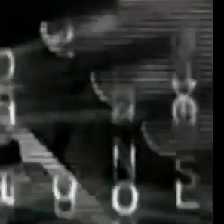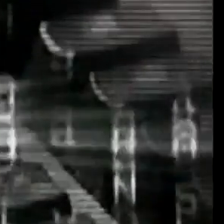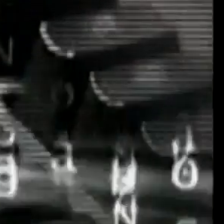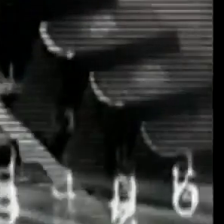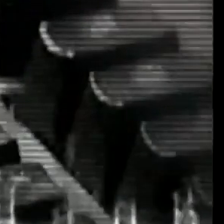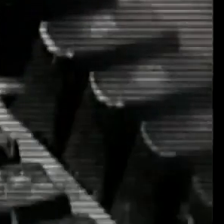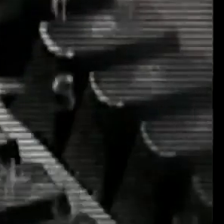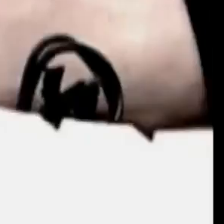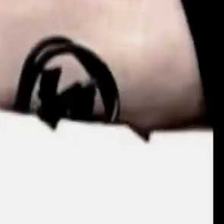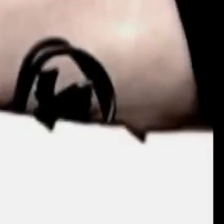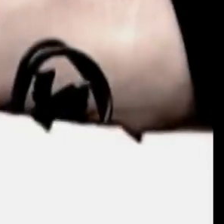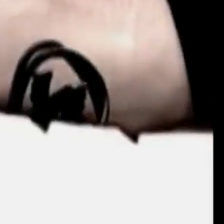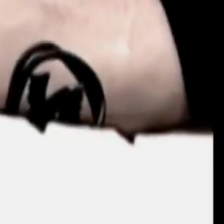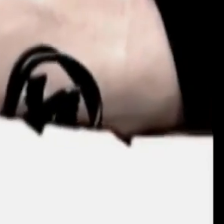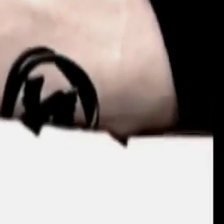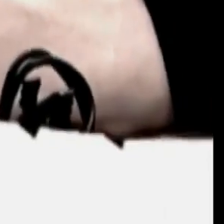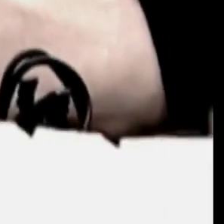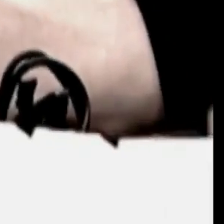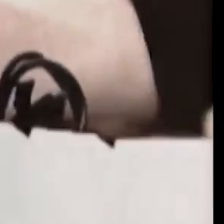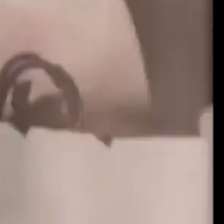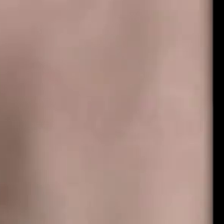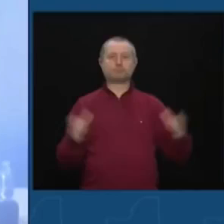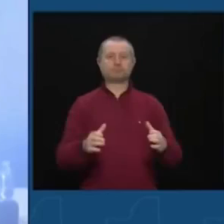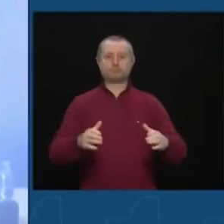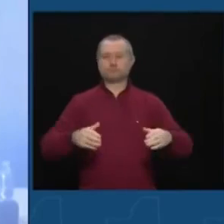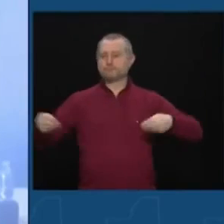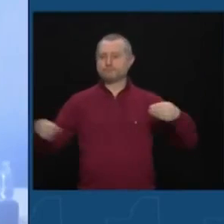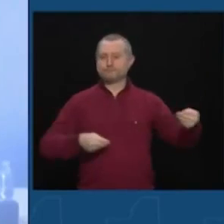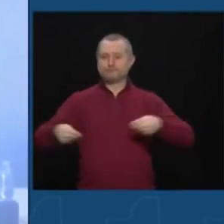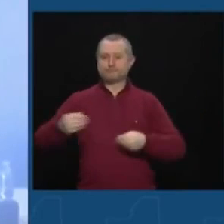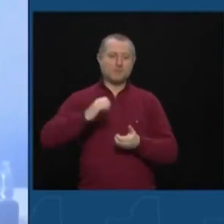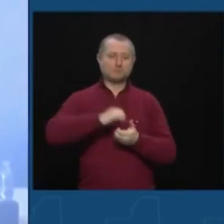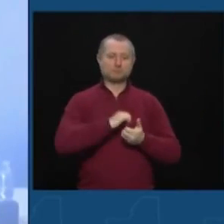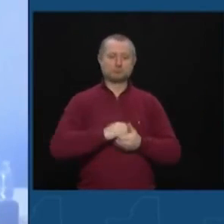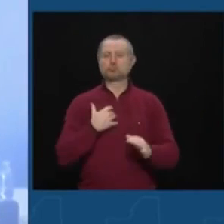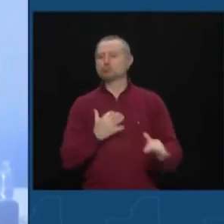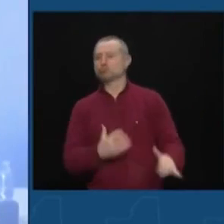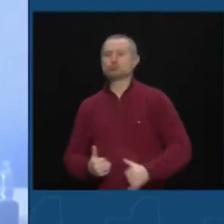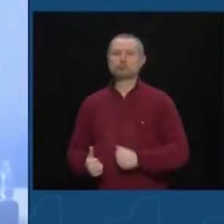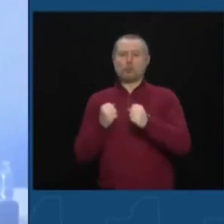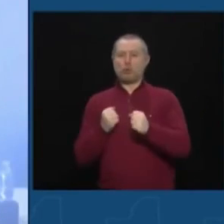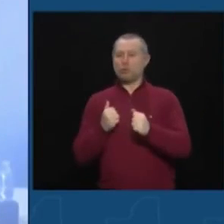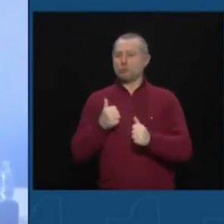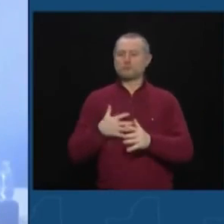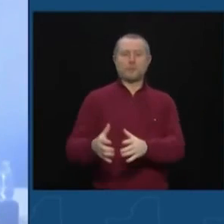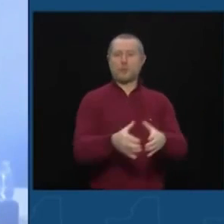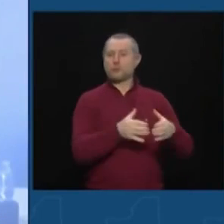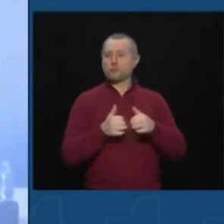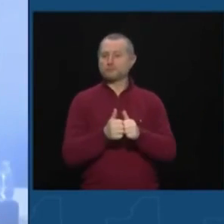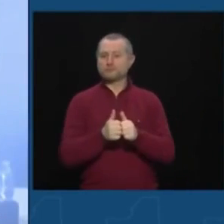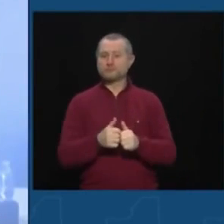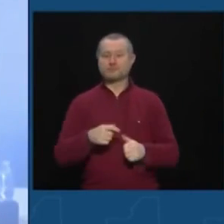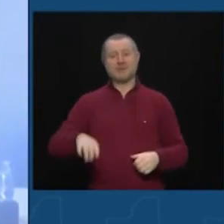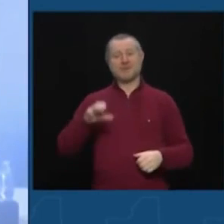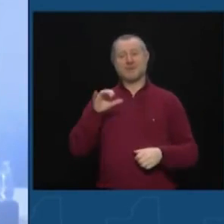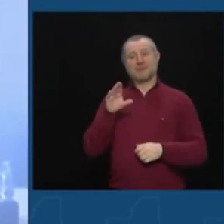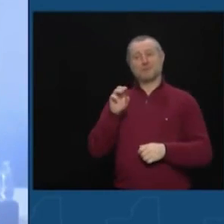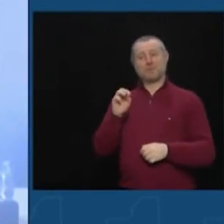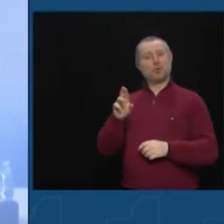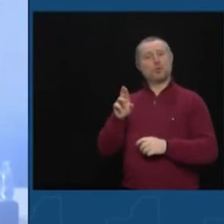healthcare makes New York State a prime target. And we all know that cyber criminals are